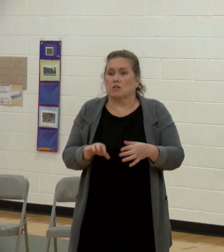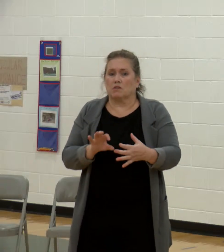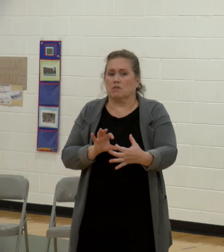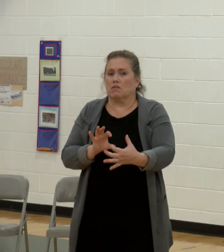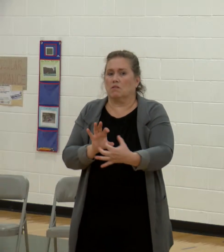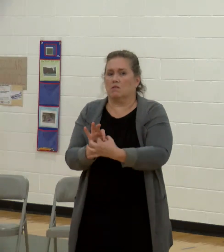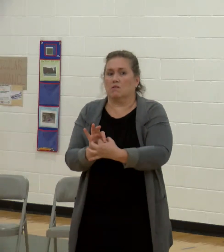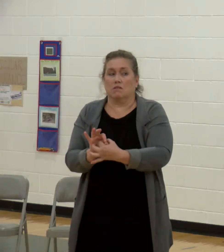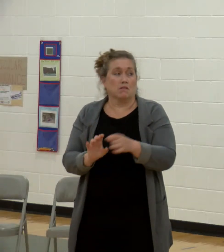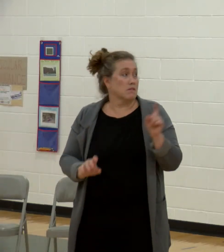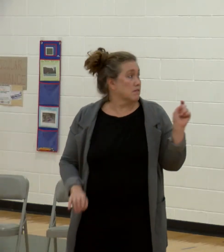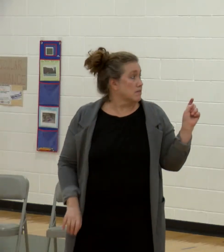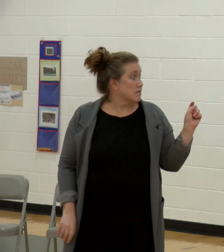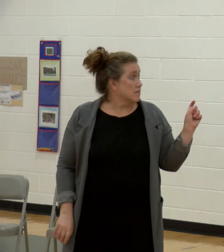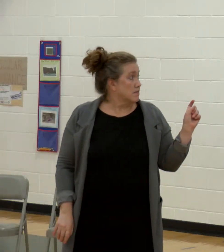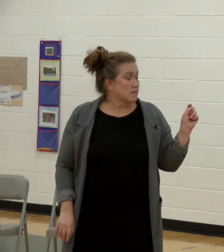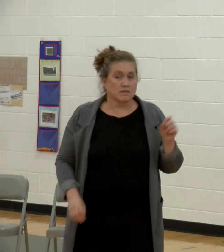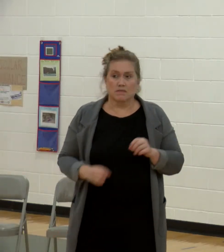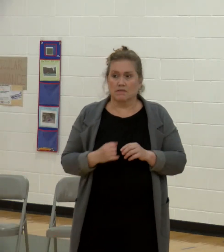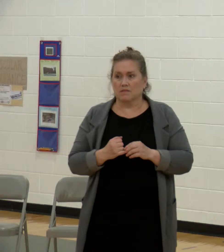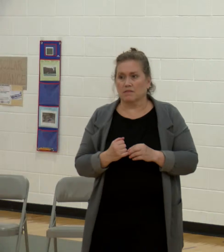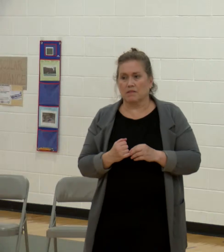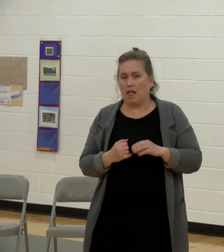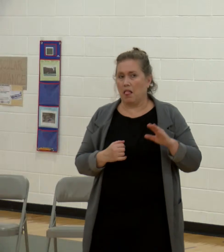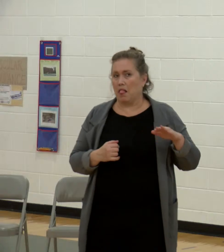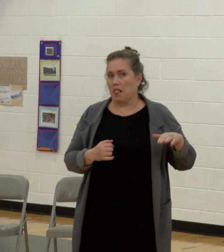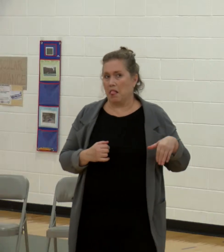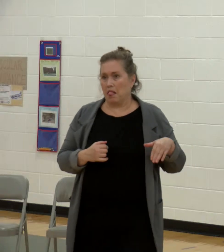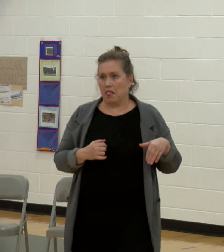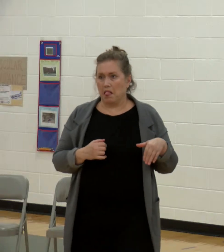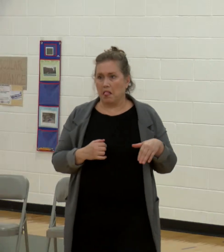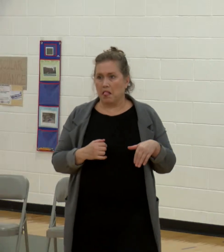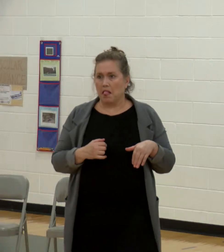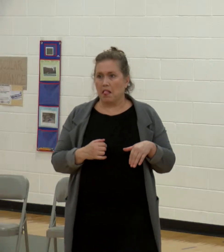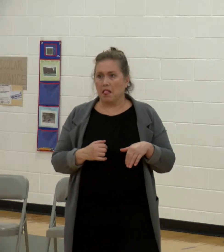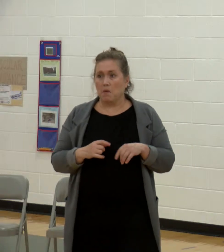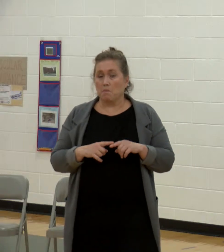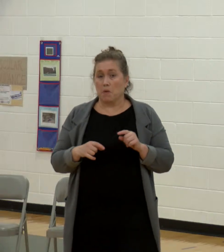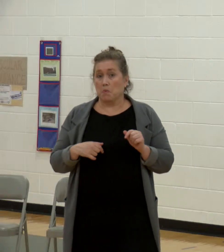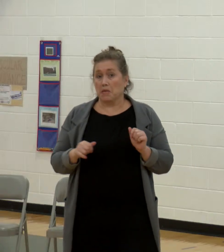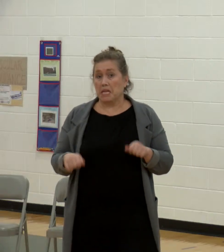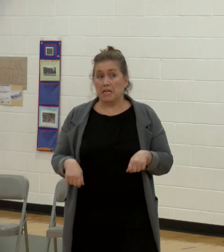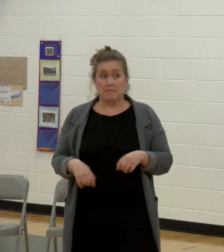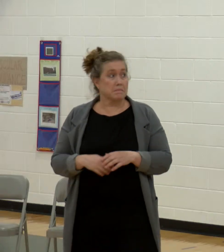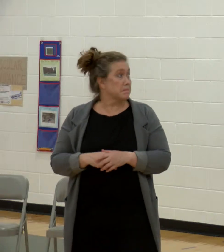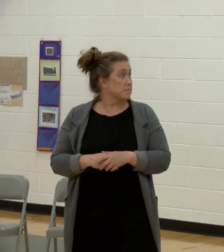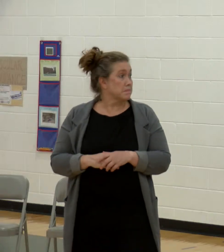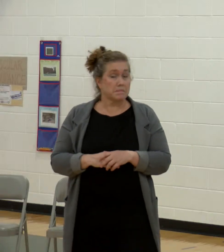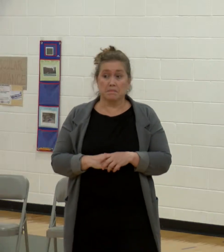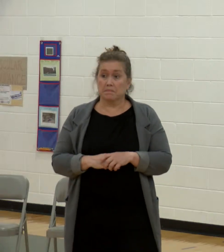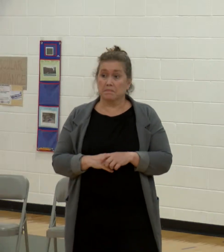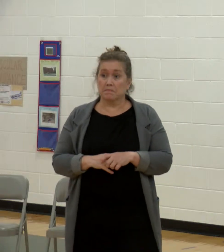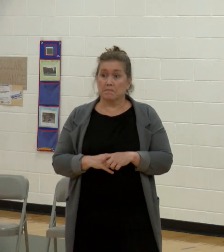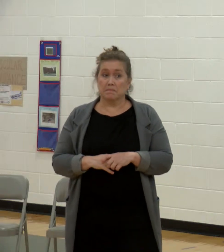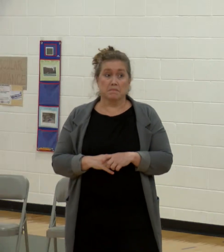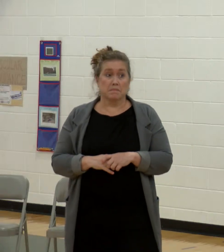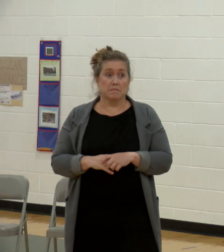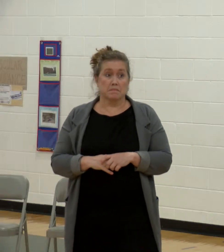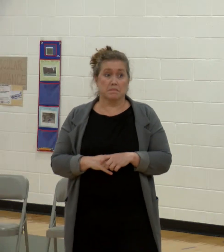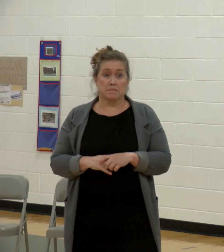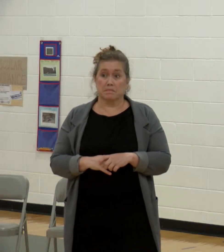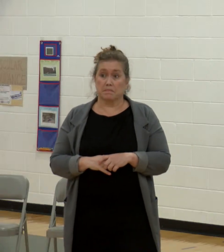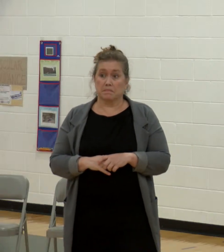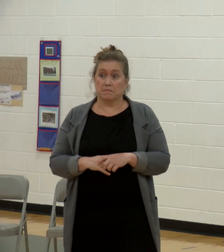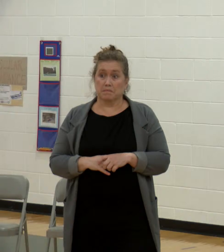is not something that was on our radar, but that's something we can look into and talk to the city about for sure. Another question